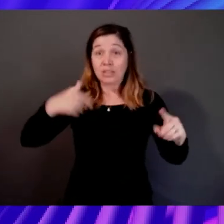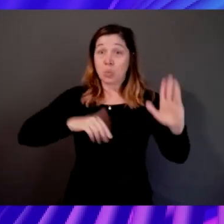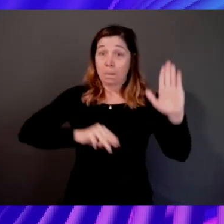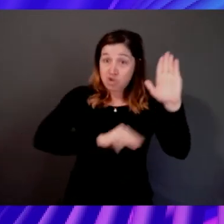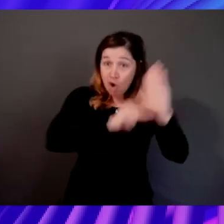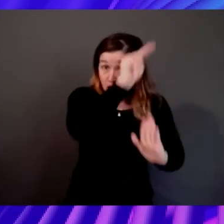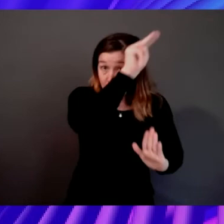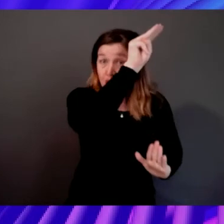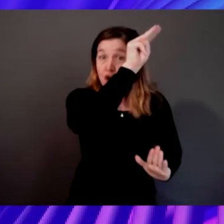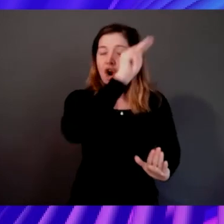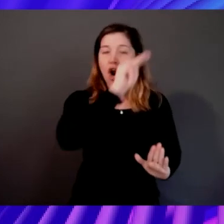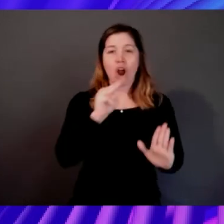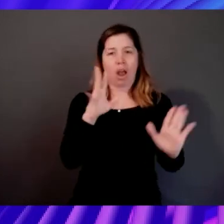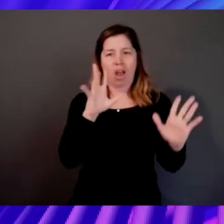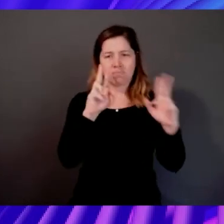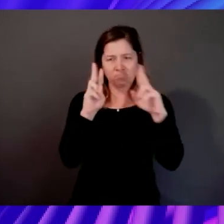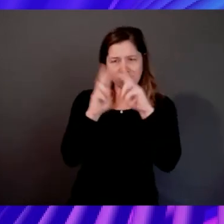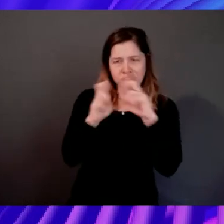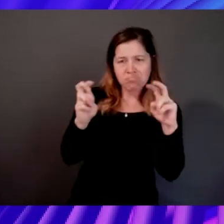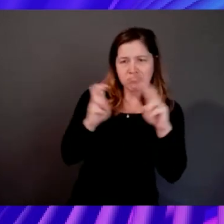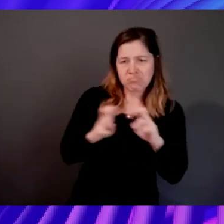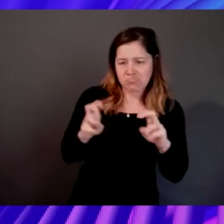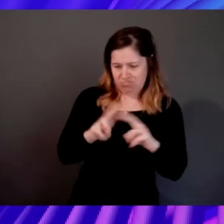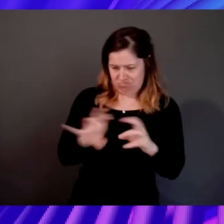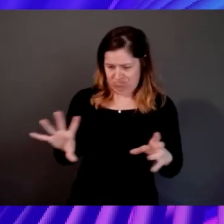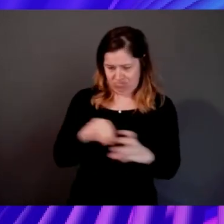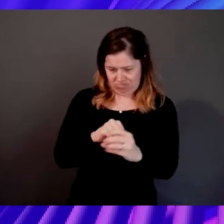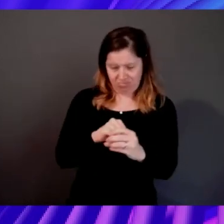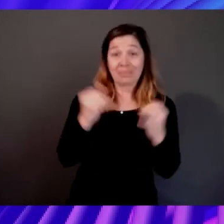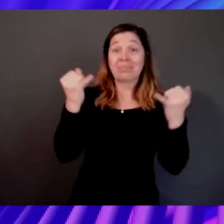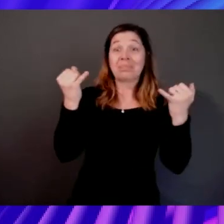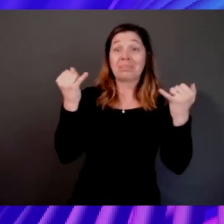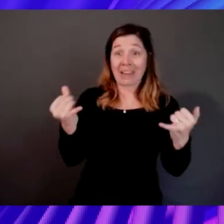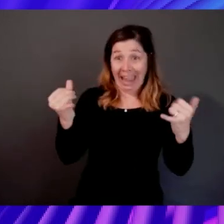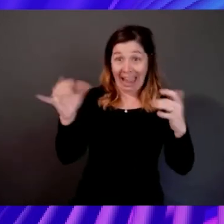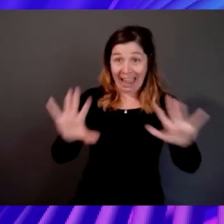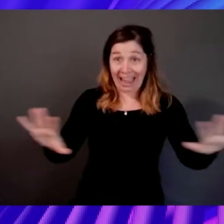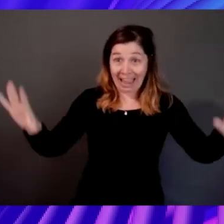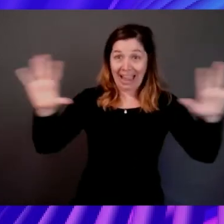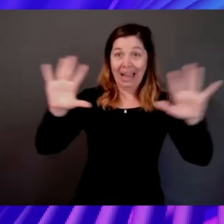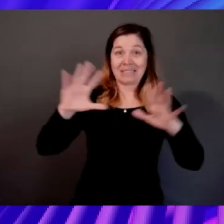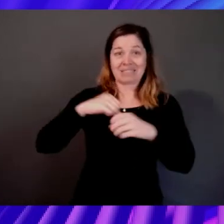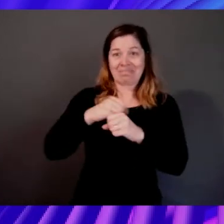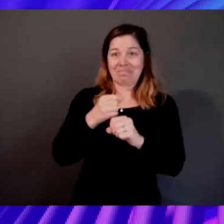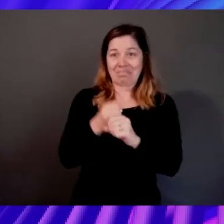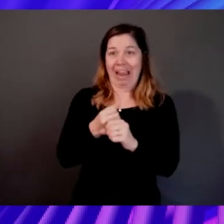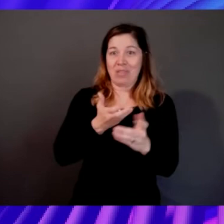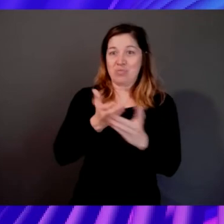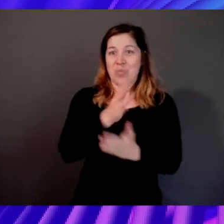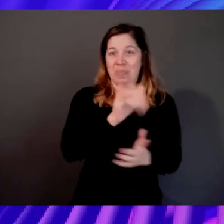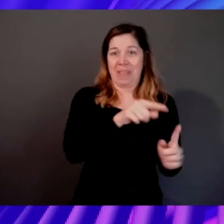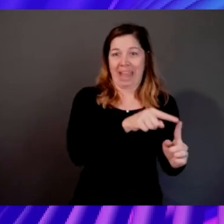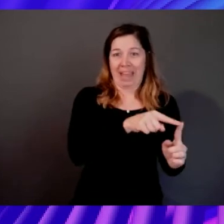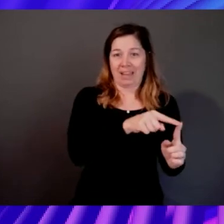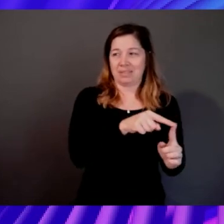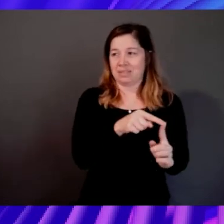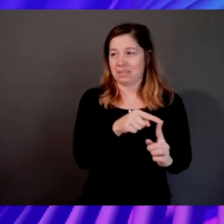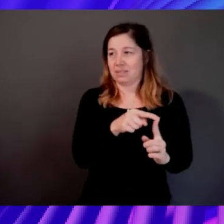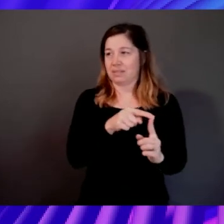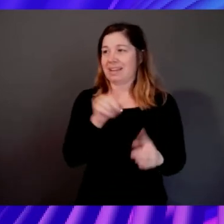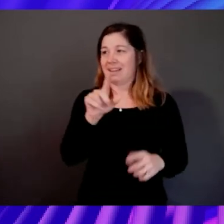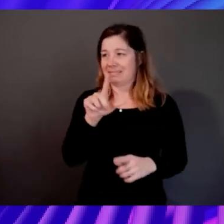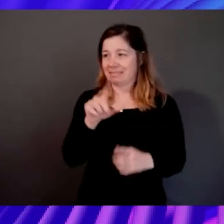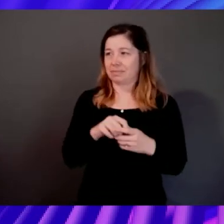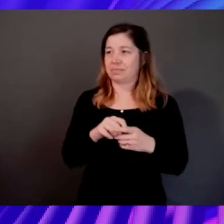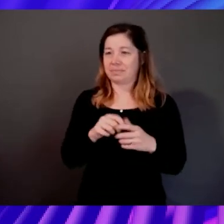all these analytics that we now have the benefit of now that everything is an API call. Yeah, and I think what you just said there, everything being an API call, kind of